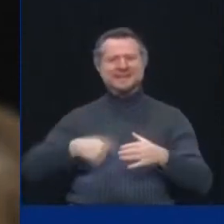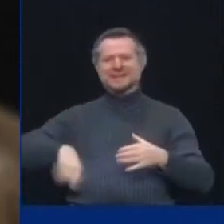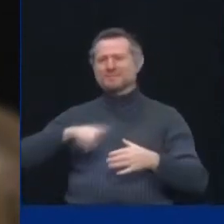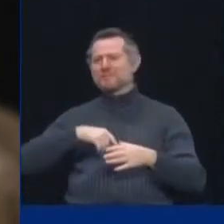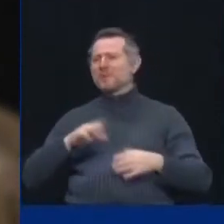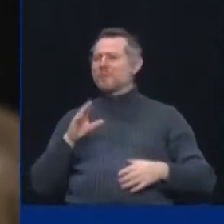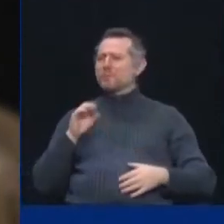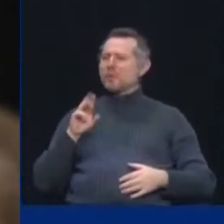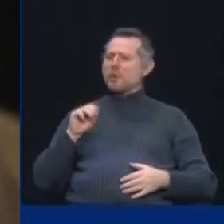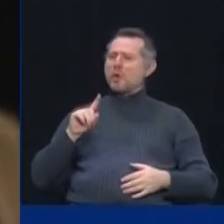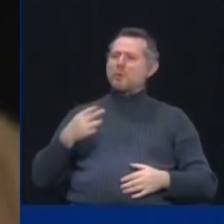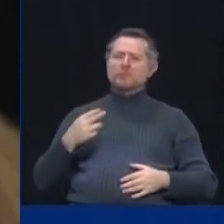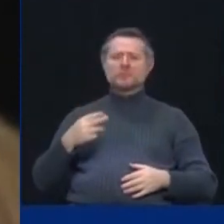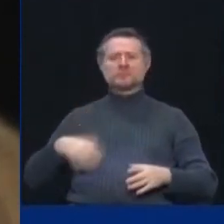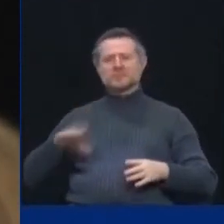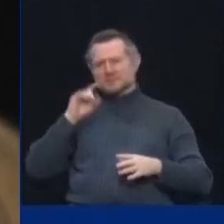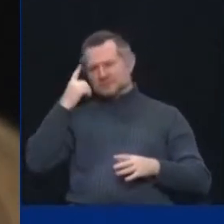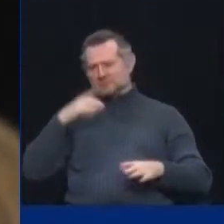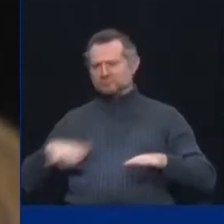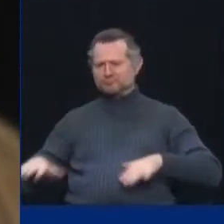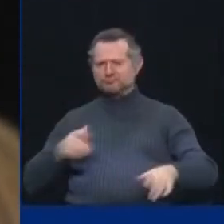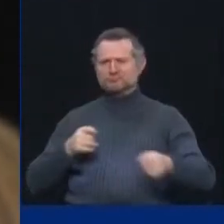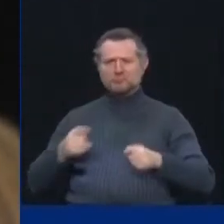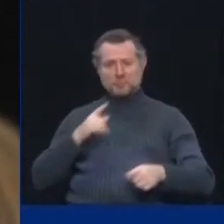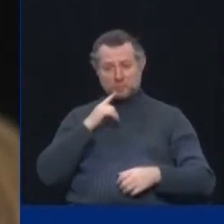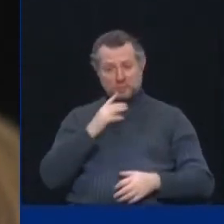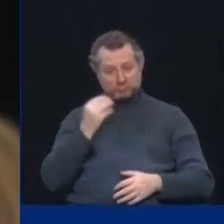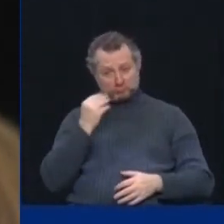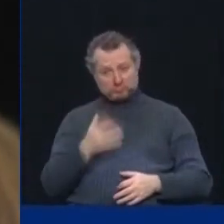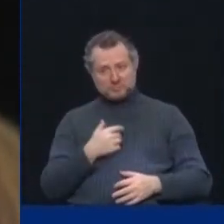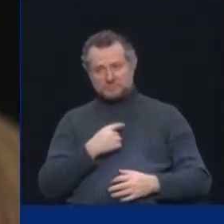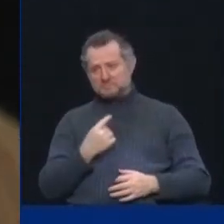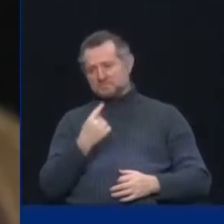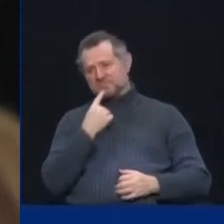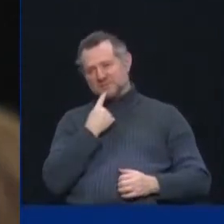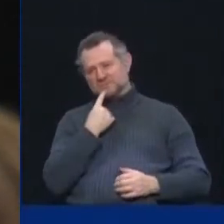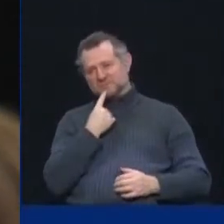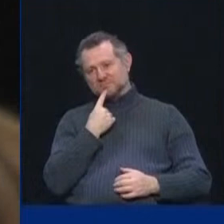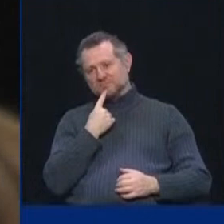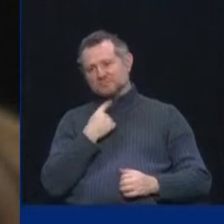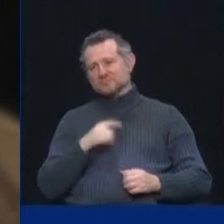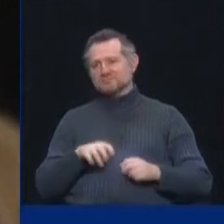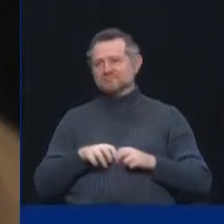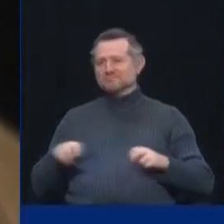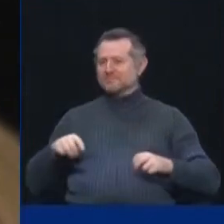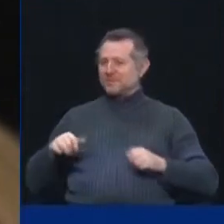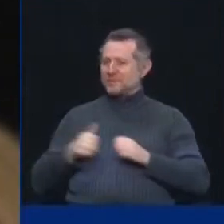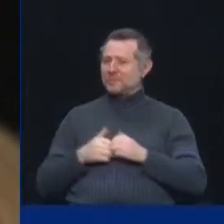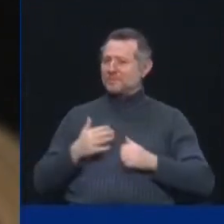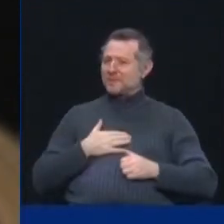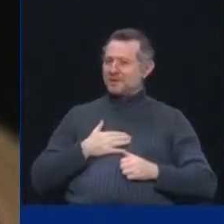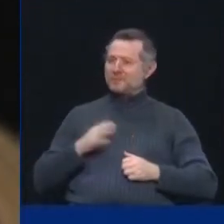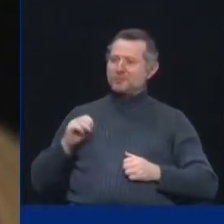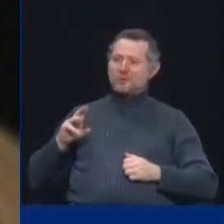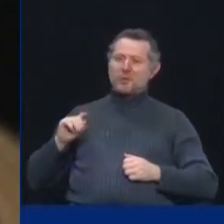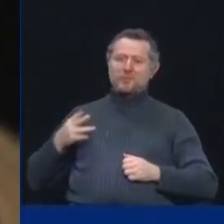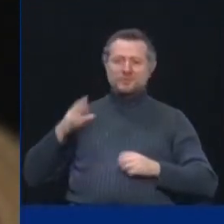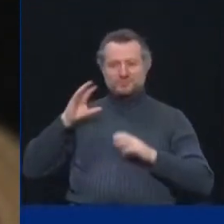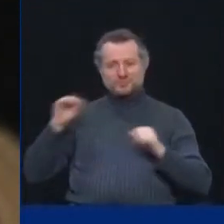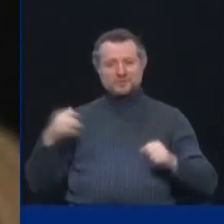forward. I'm gonna miss being on daises with my borough president. When I was an intern in the legislature